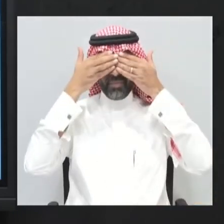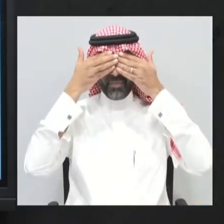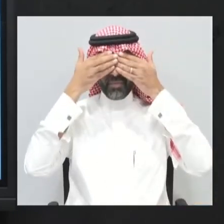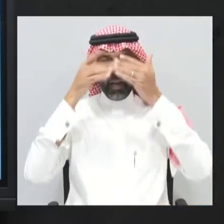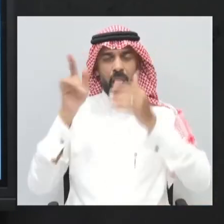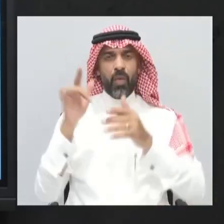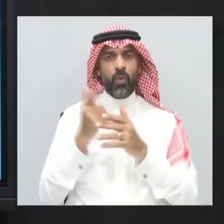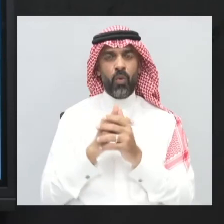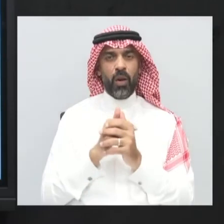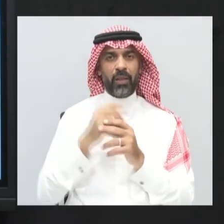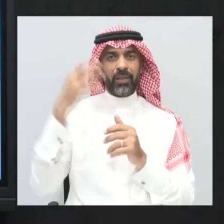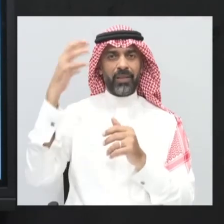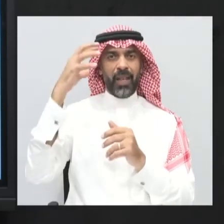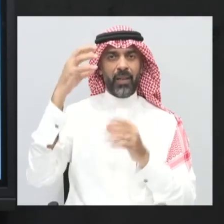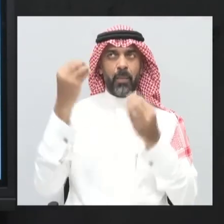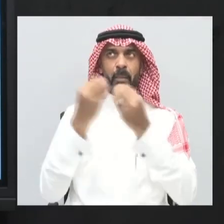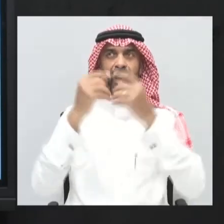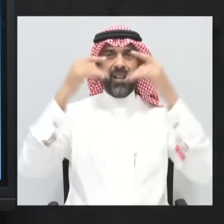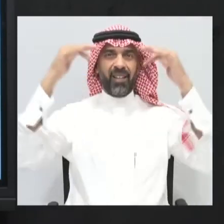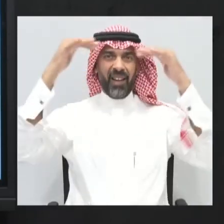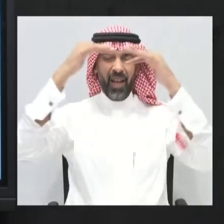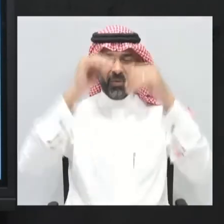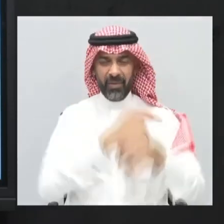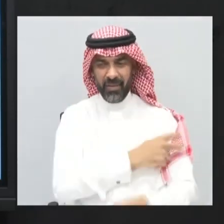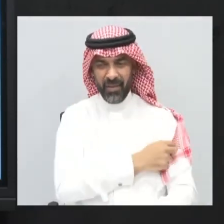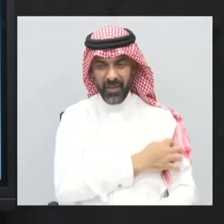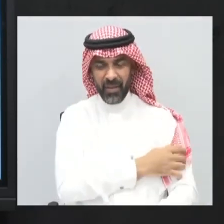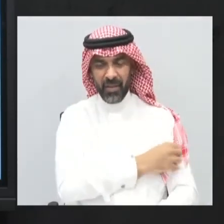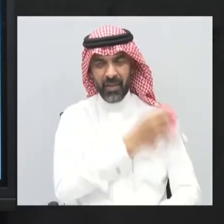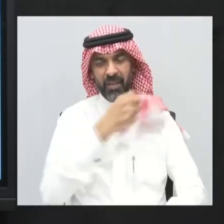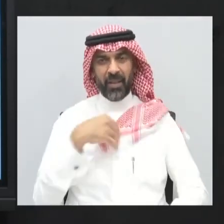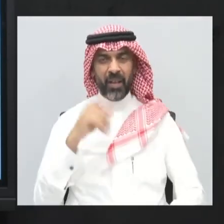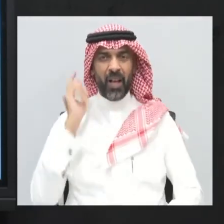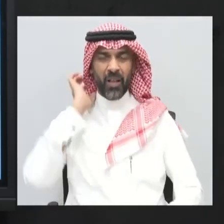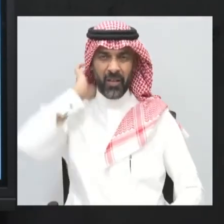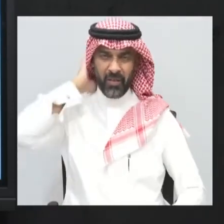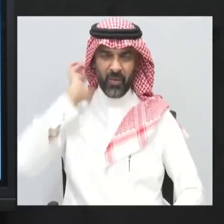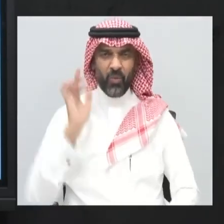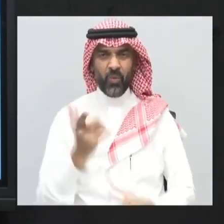Imagine your face as the sun and your hand is the cloud. So, what can we call this kind of weather?